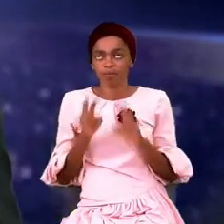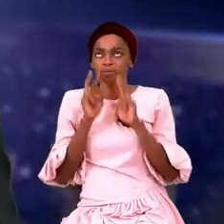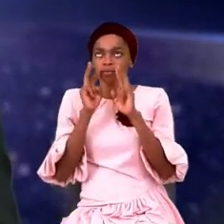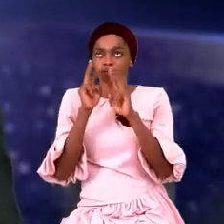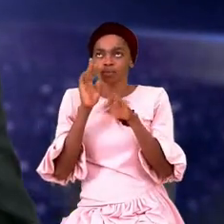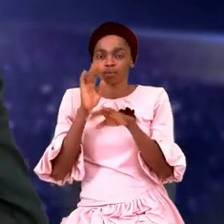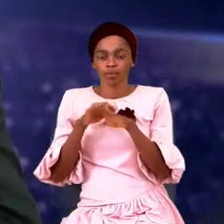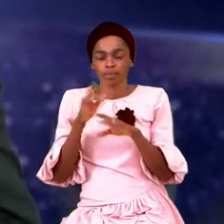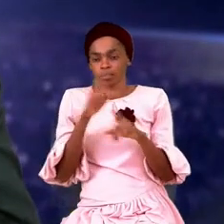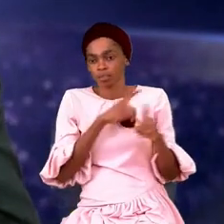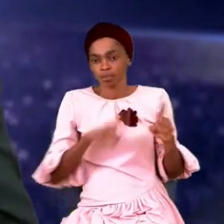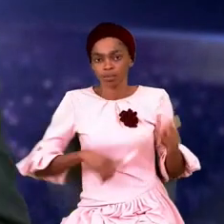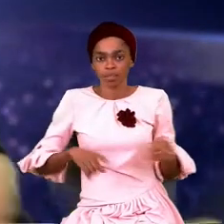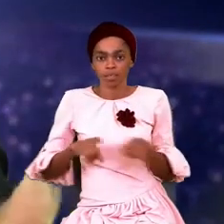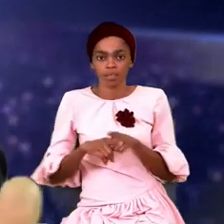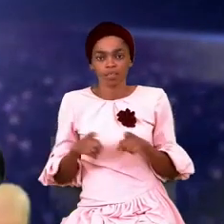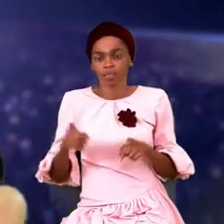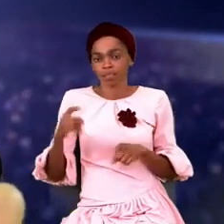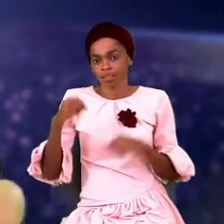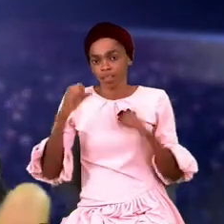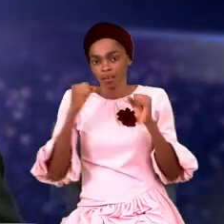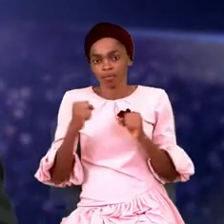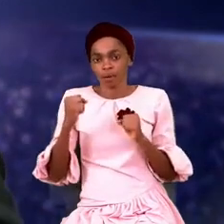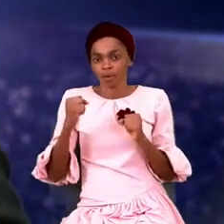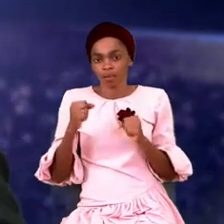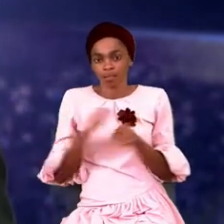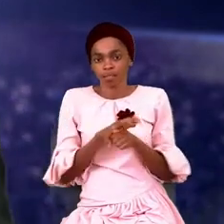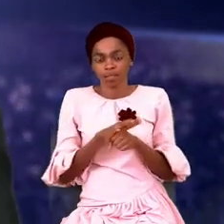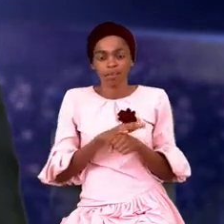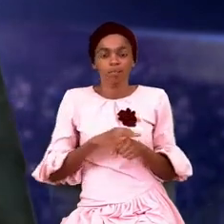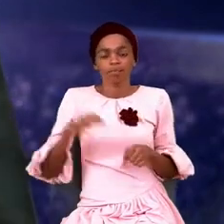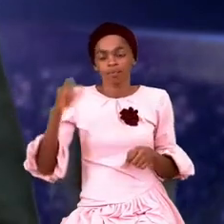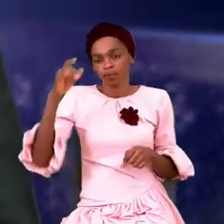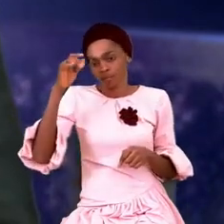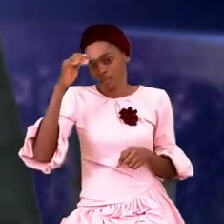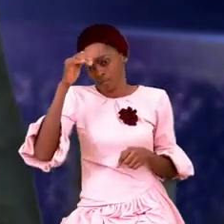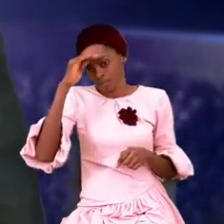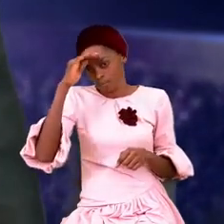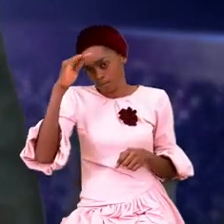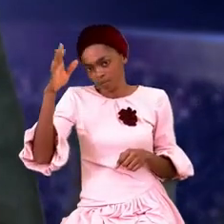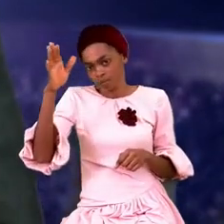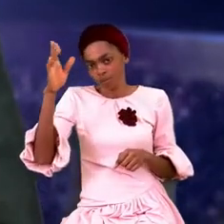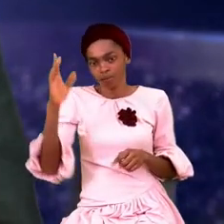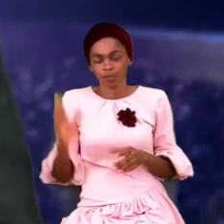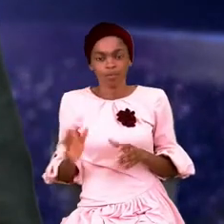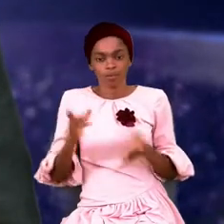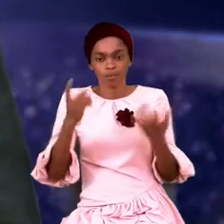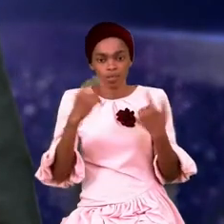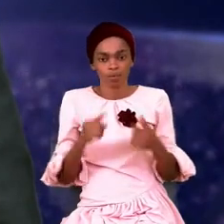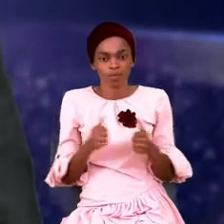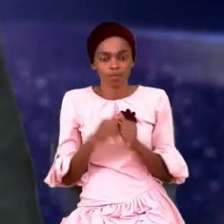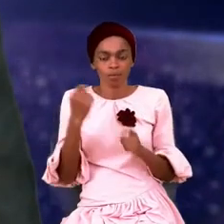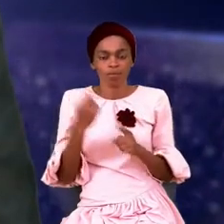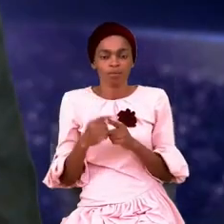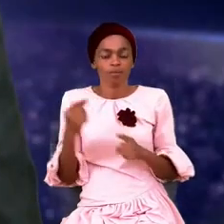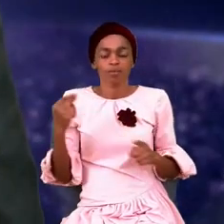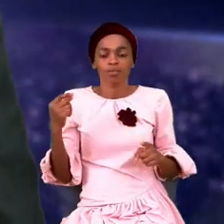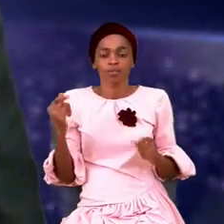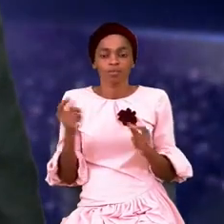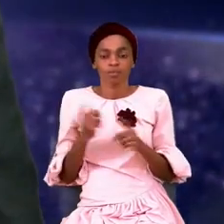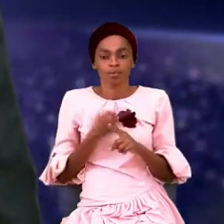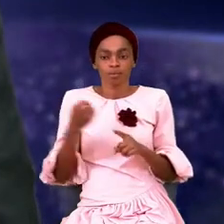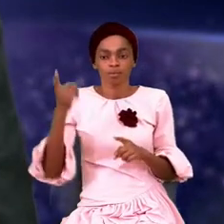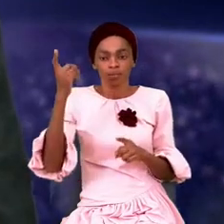from heaven, those words that will liberate and deliver. Just wait and watch out for the word